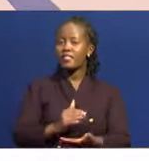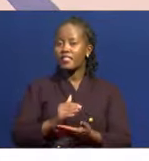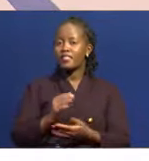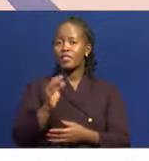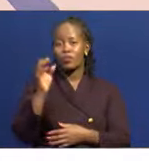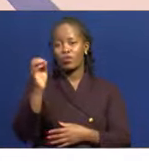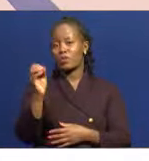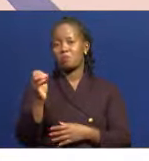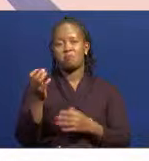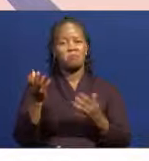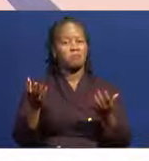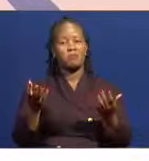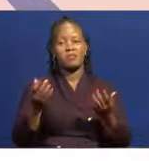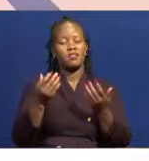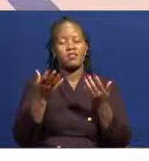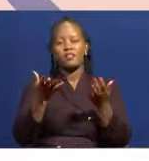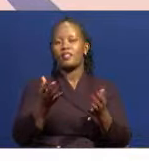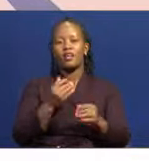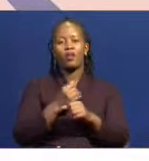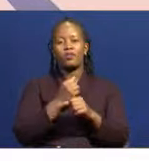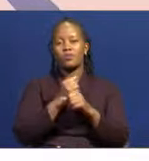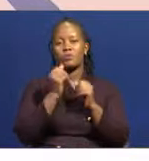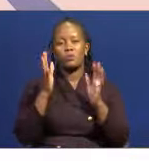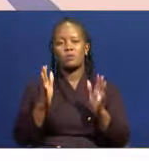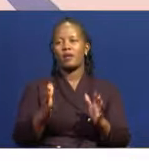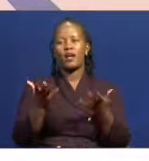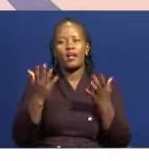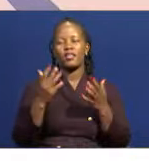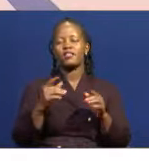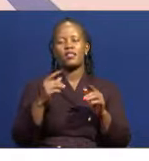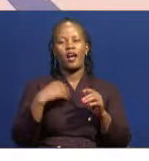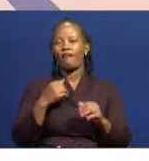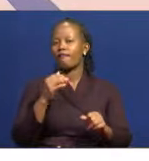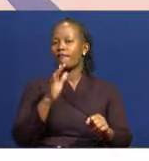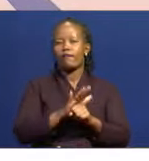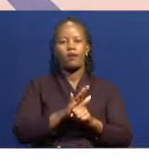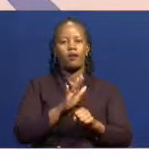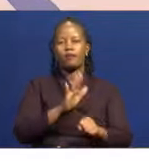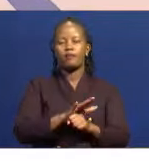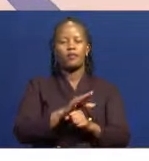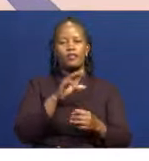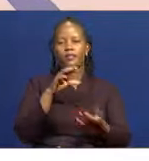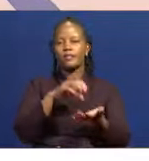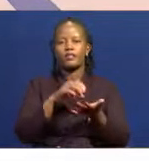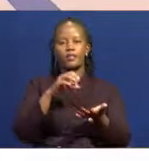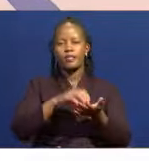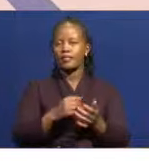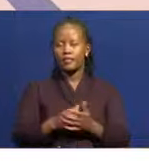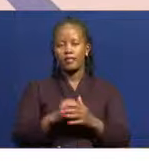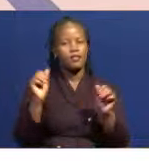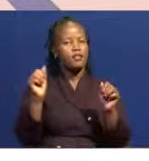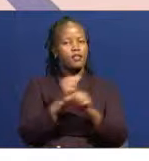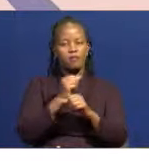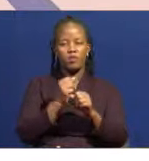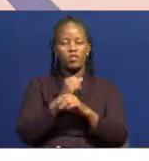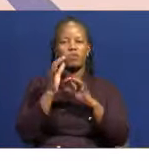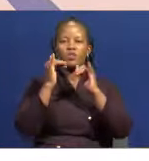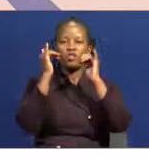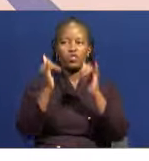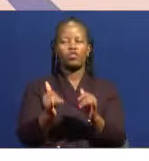are getting worn and tired because of too many cases being filed, and we cannot be able to renew those